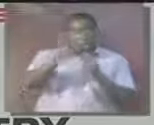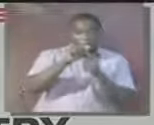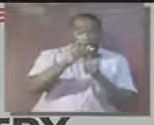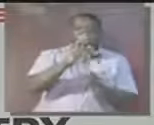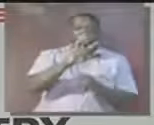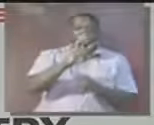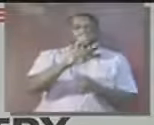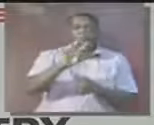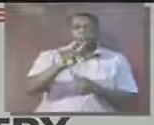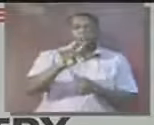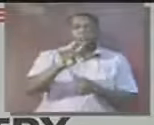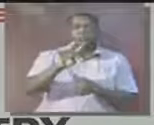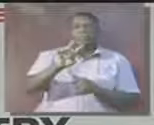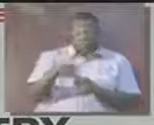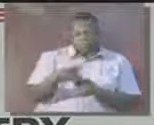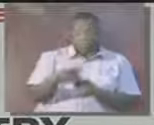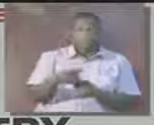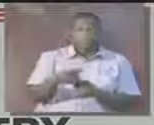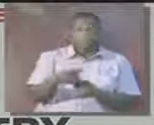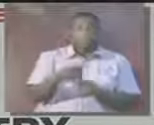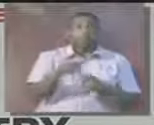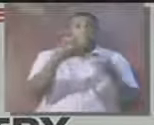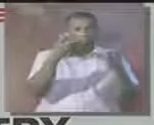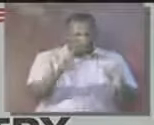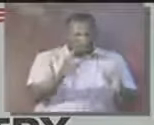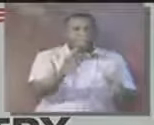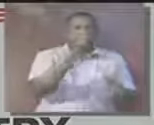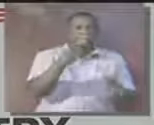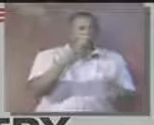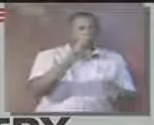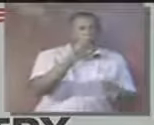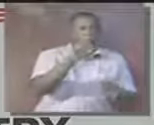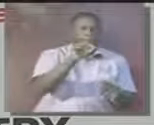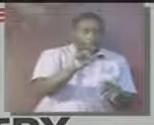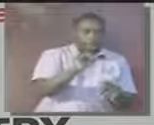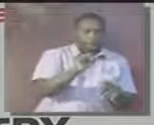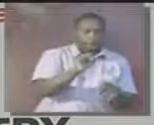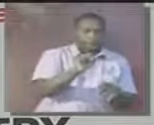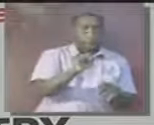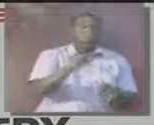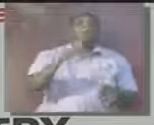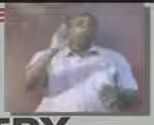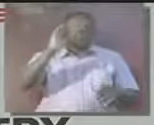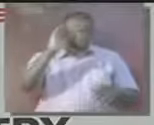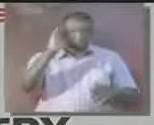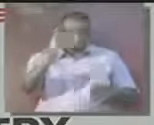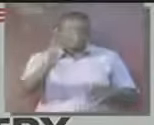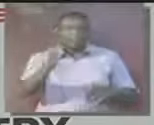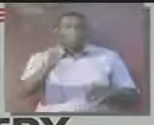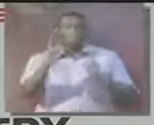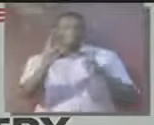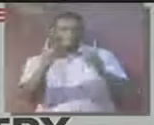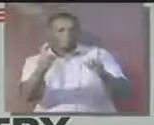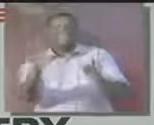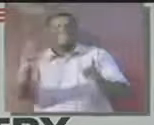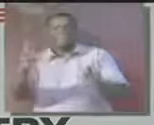been vaccinated, your second dose will be administered to you as we get in more and more vaccines.